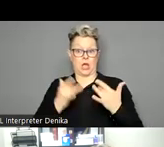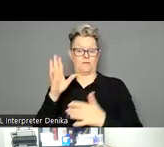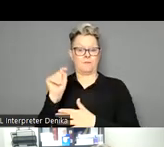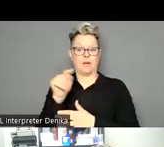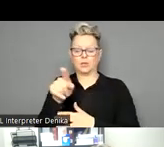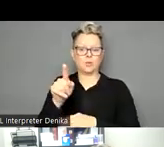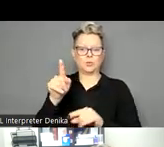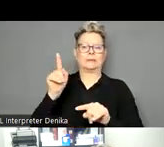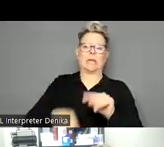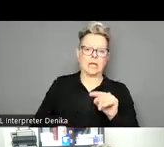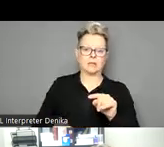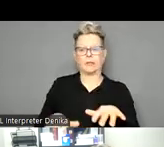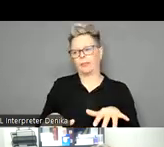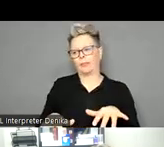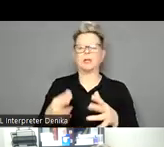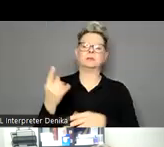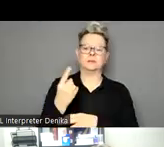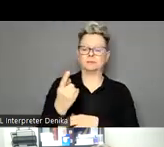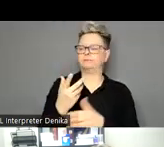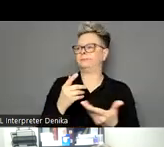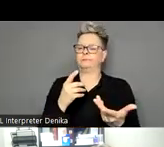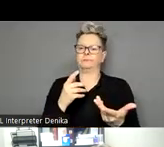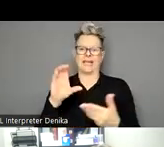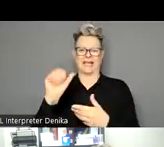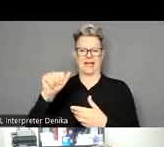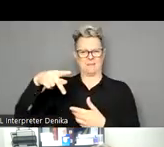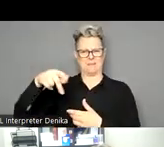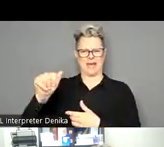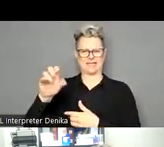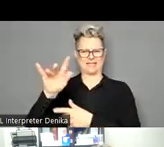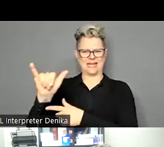decisions yourselves. And we'll talk a lot more about what capacity means as the presentation goes on.